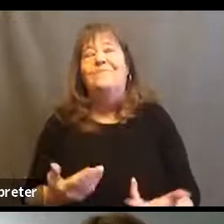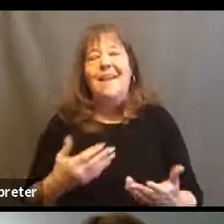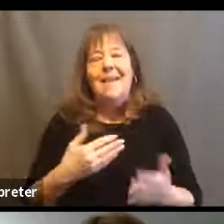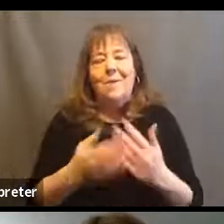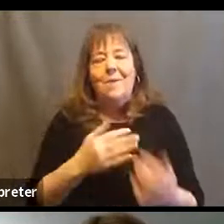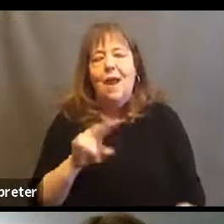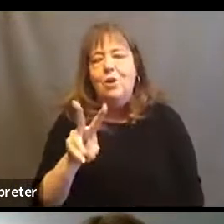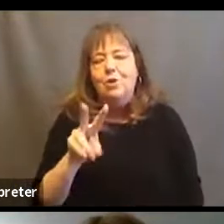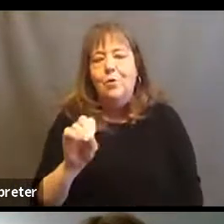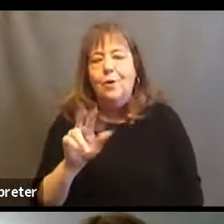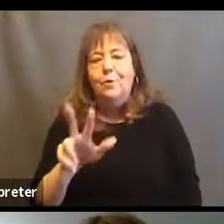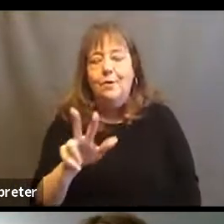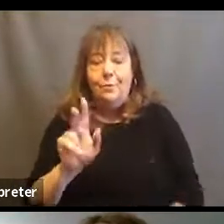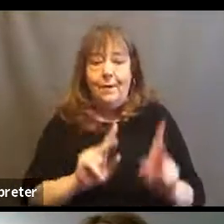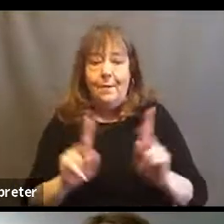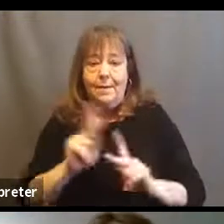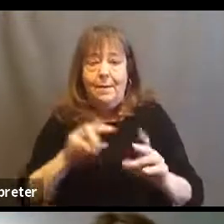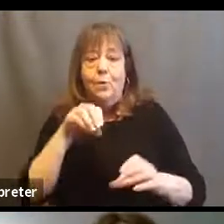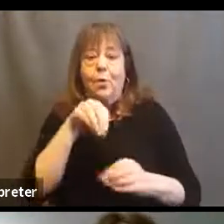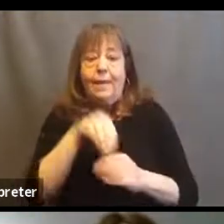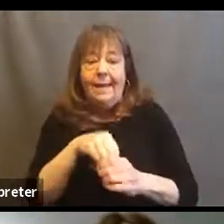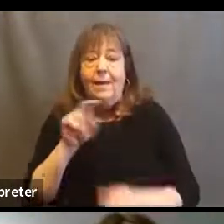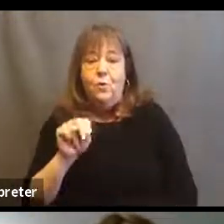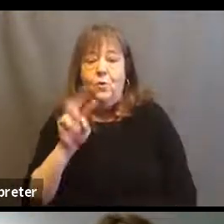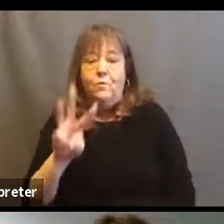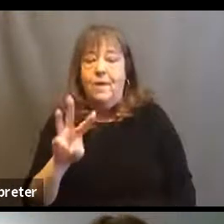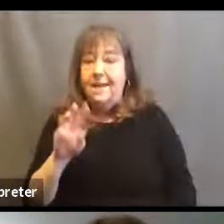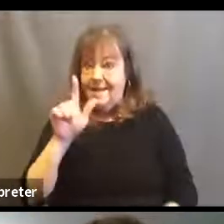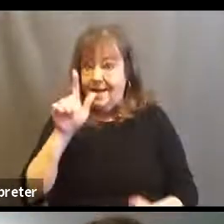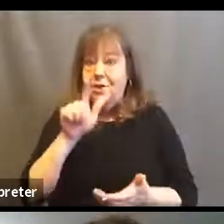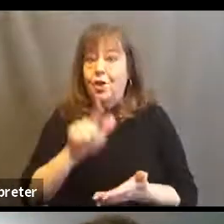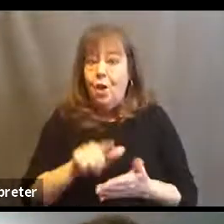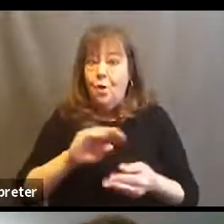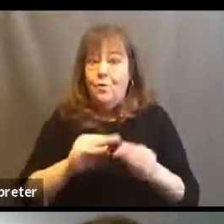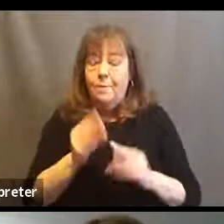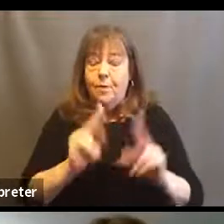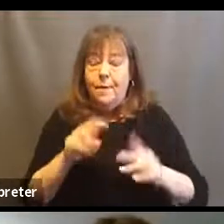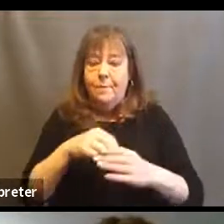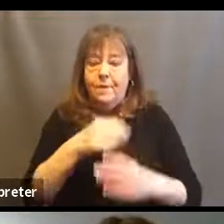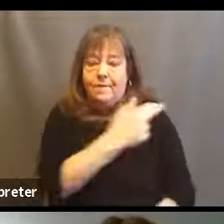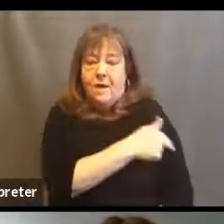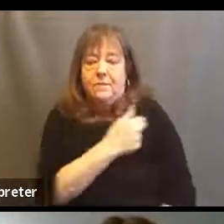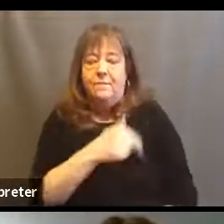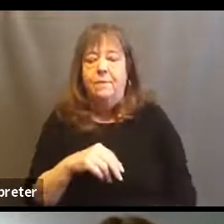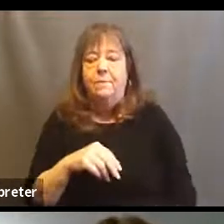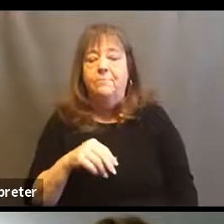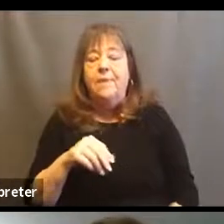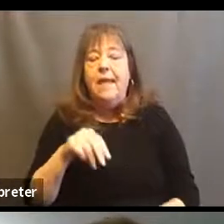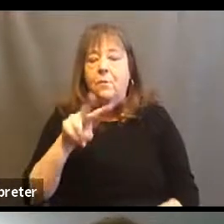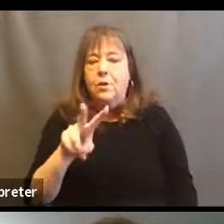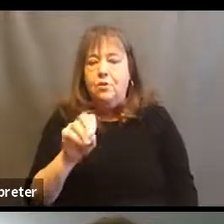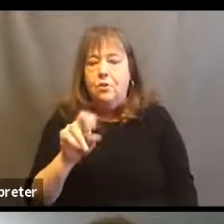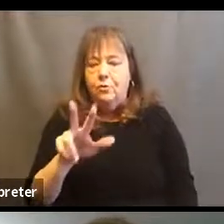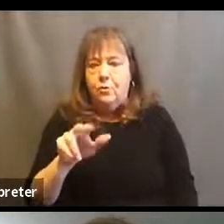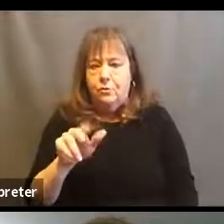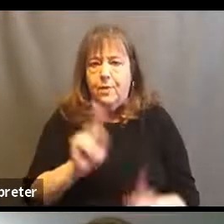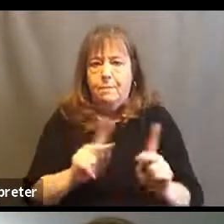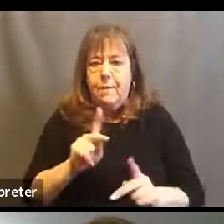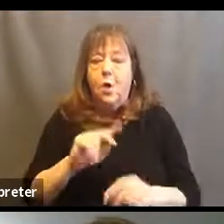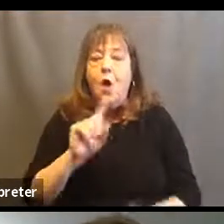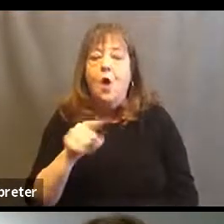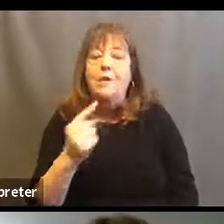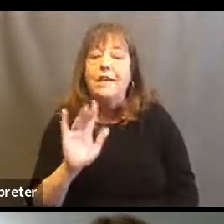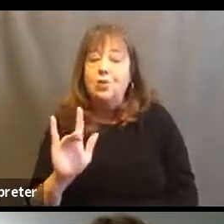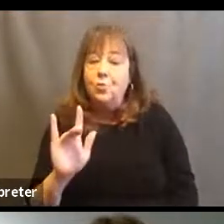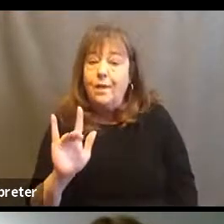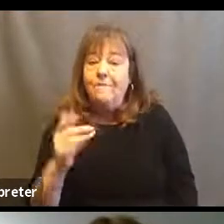203 patients at Northwest. That's a low census for us on the acute side. Out of those 203, we have 25 patients with COVID right